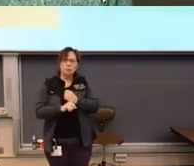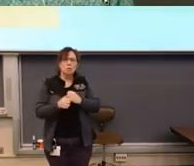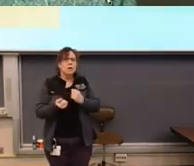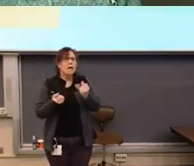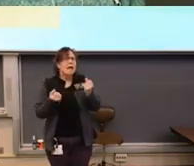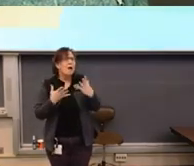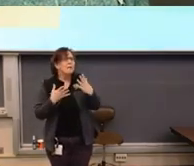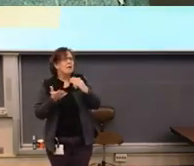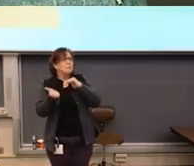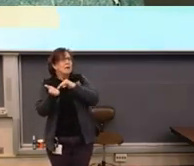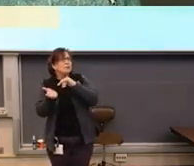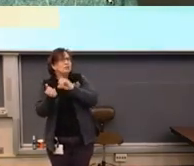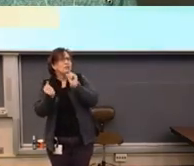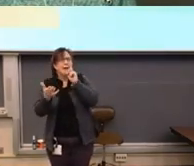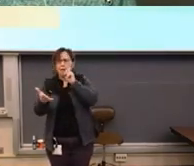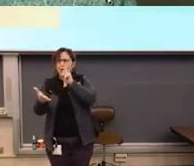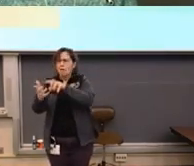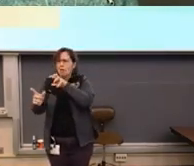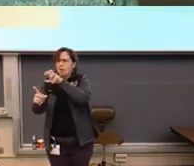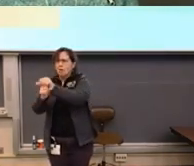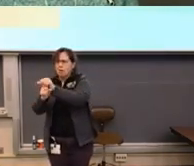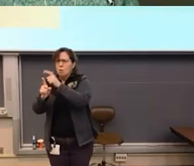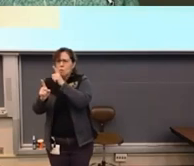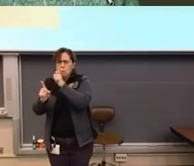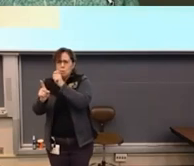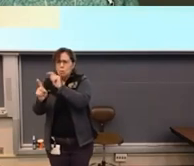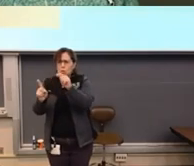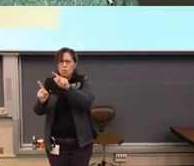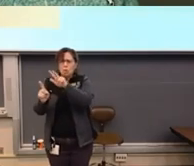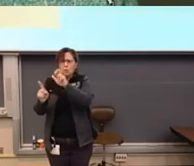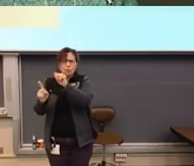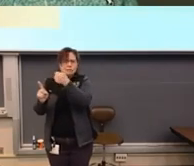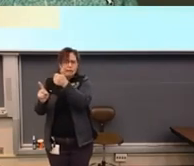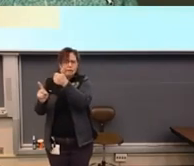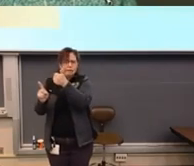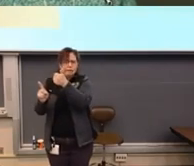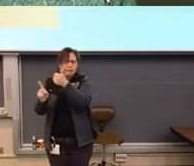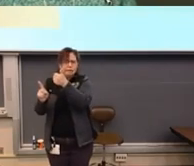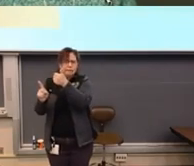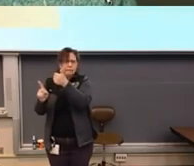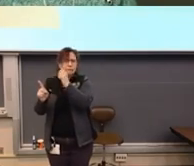would be able to identify who those 310 older adults in their care might be?